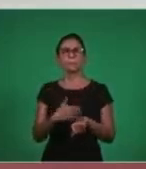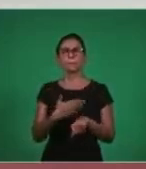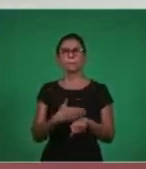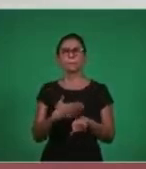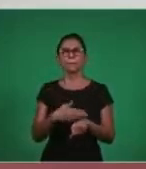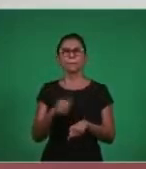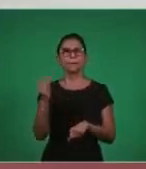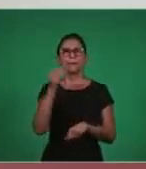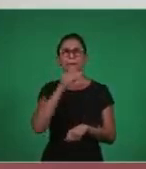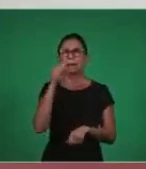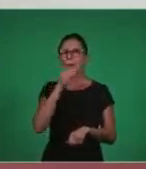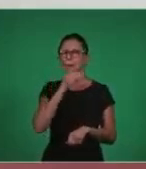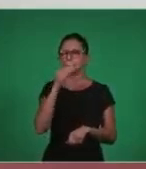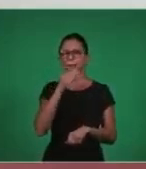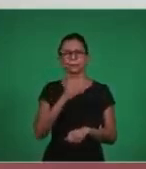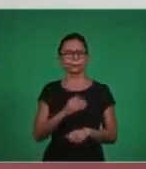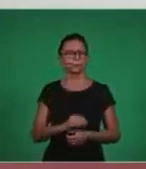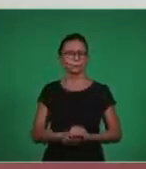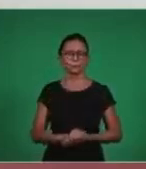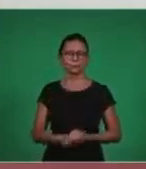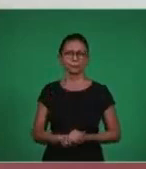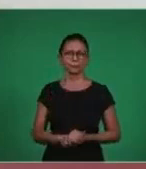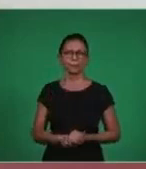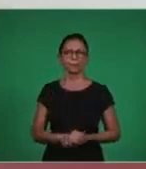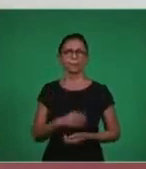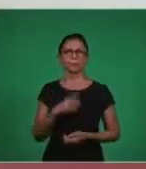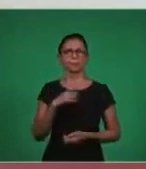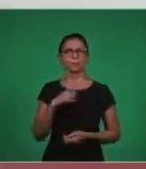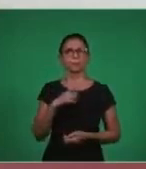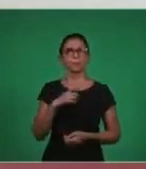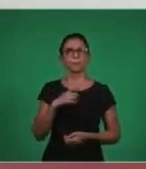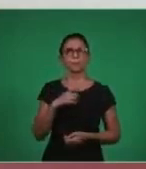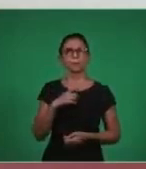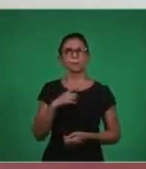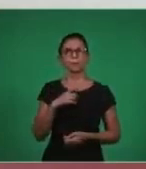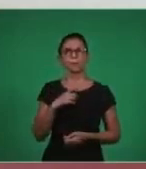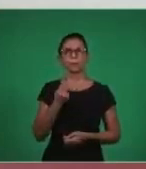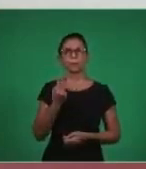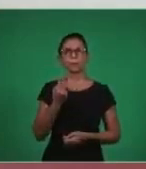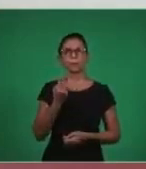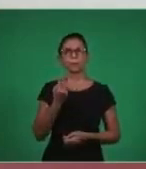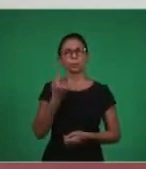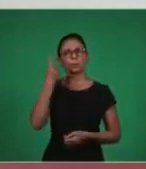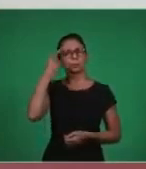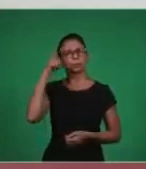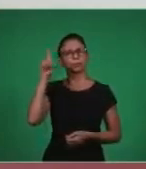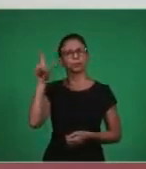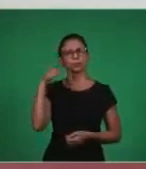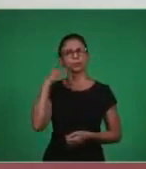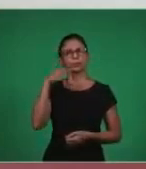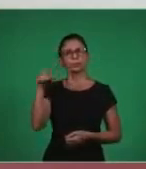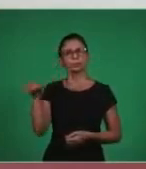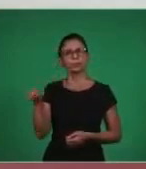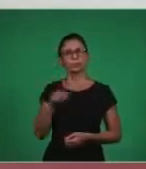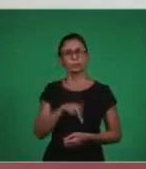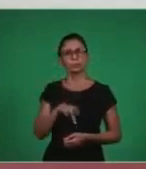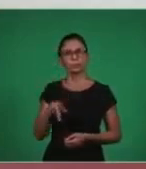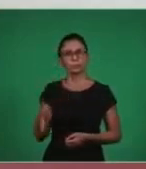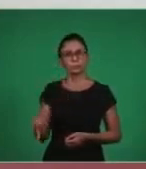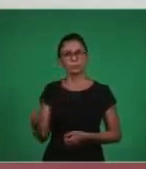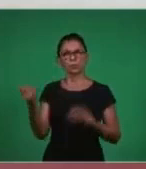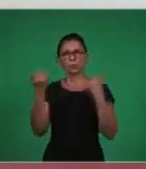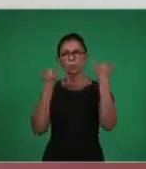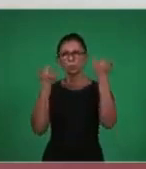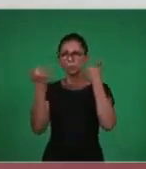put it in practice as soon as possible. So we're going to have a day or the week in which the teachers are going to receive